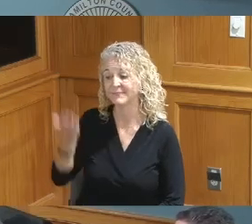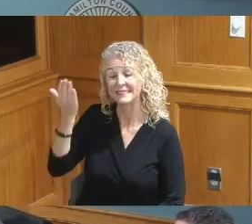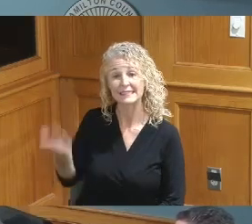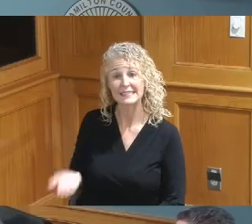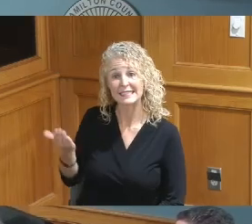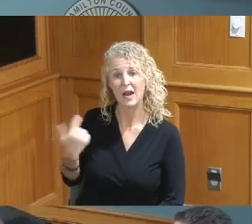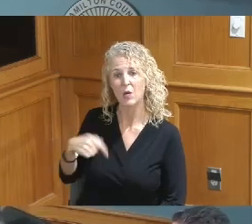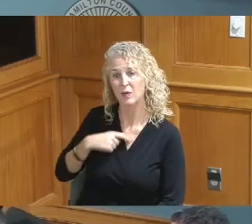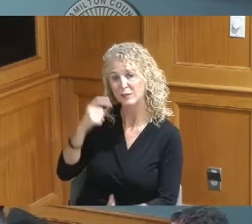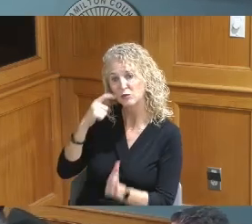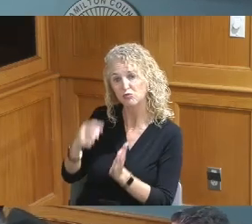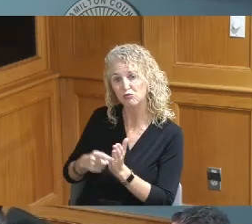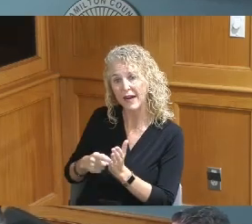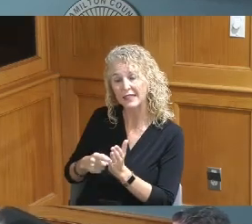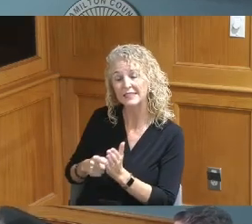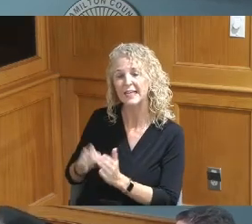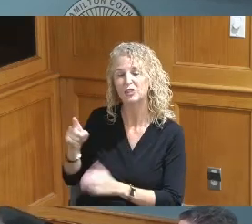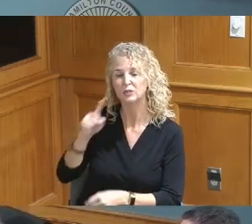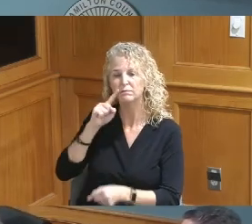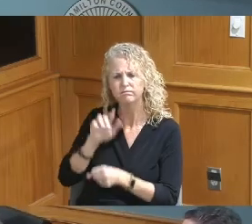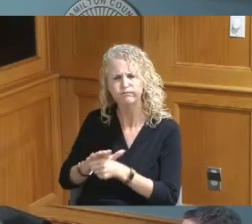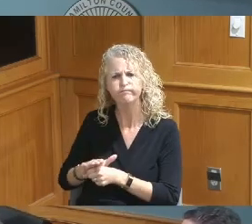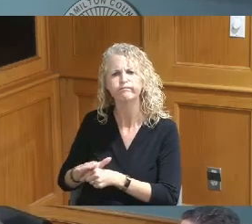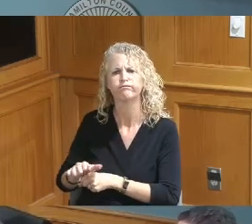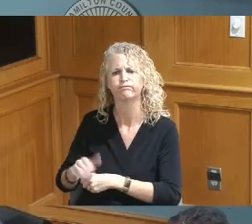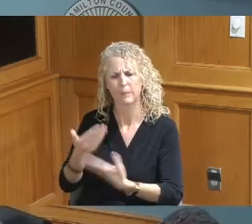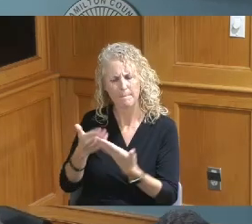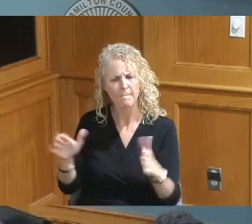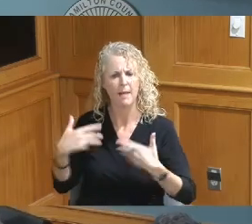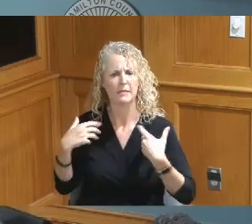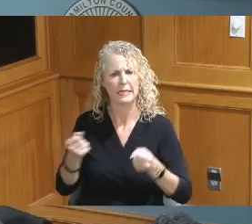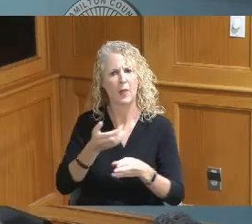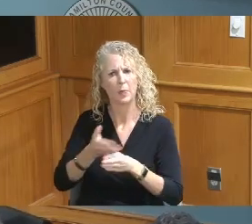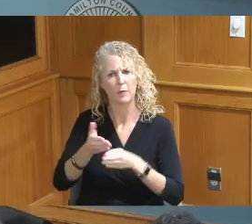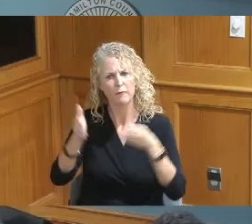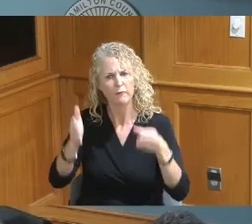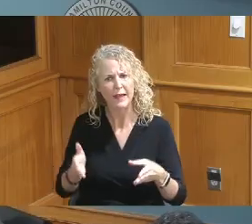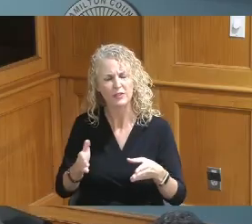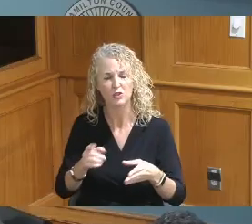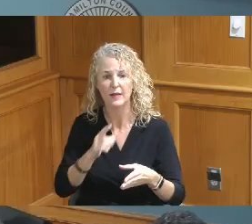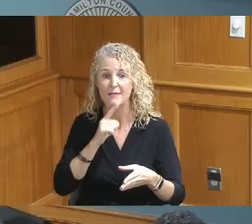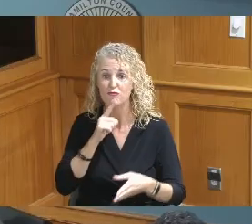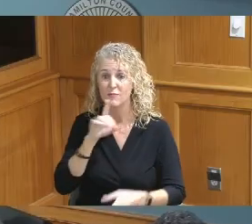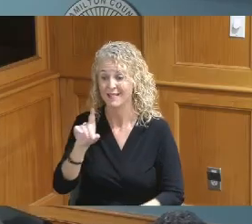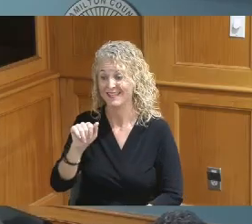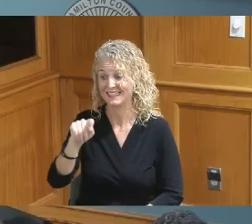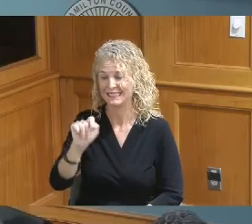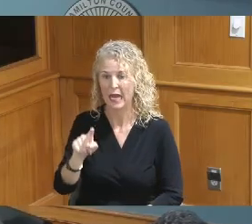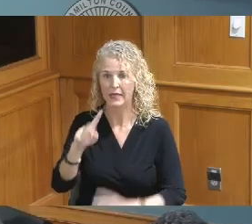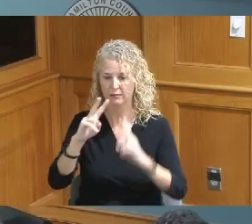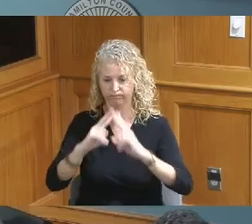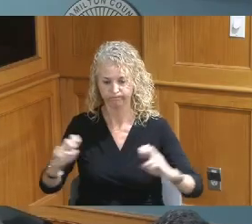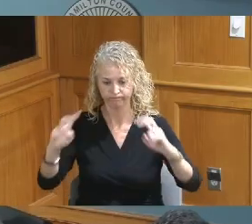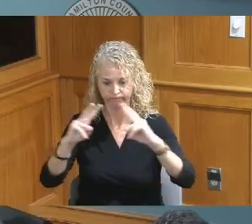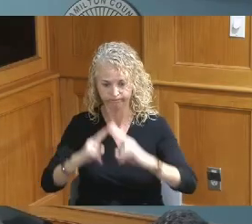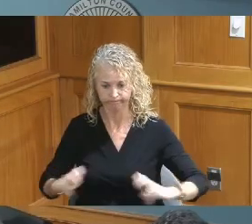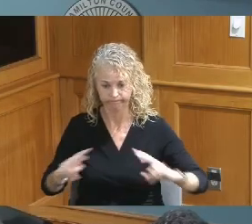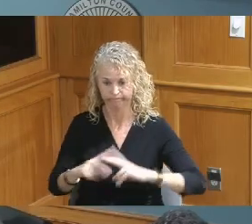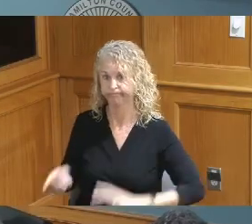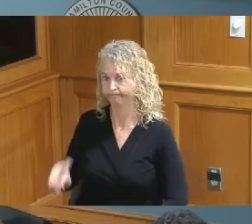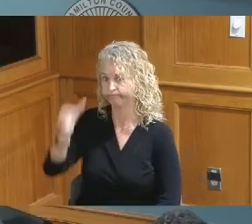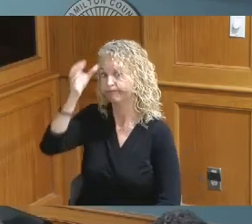Sarah is recognized by her peers as a dedicated public health professional and meticulous data scientist who has